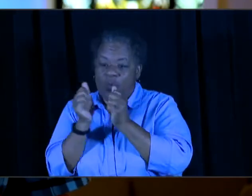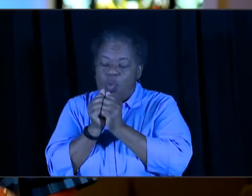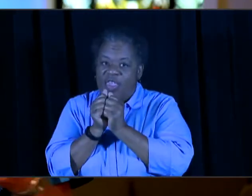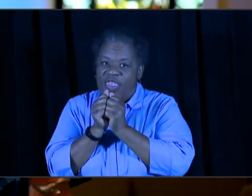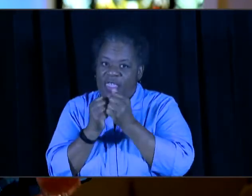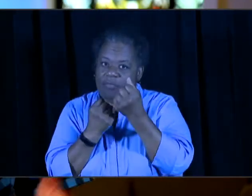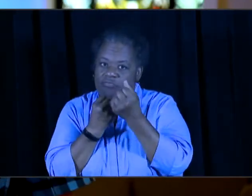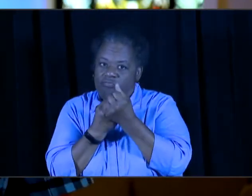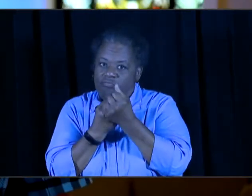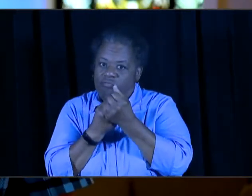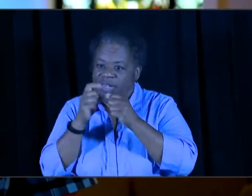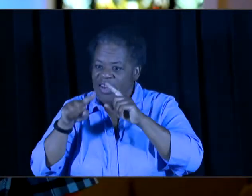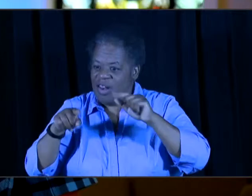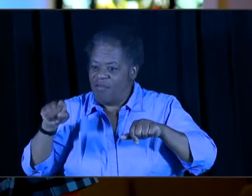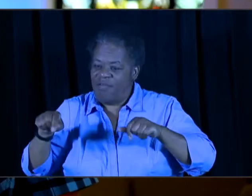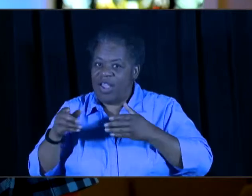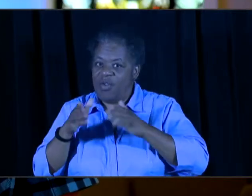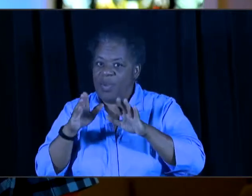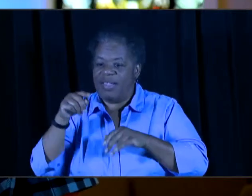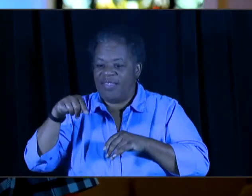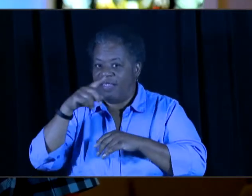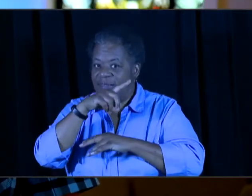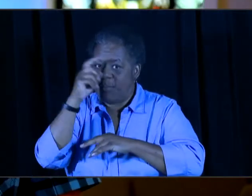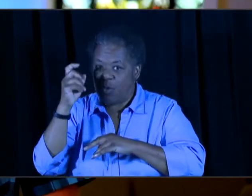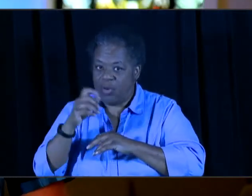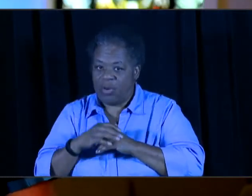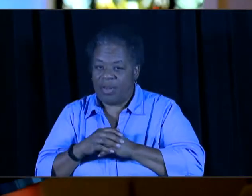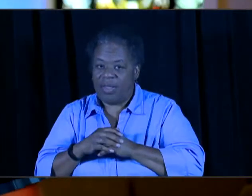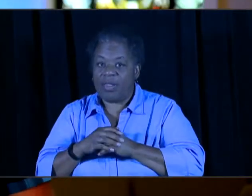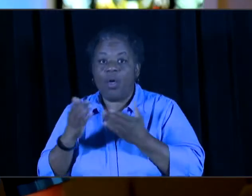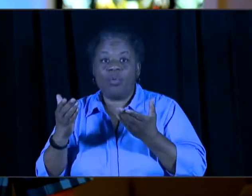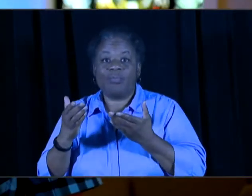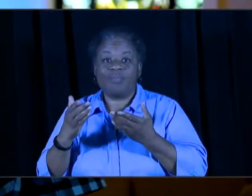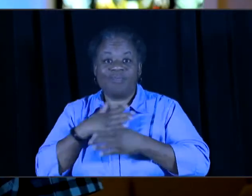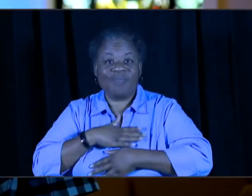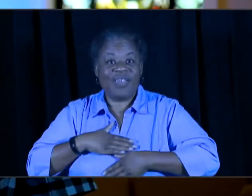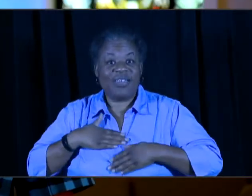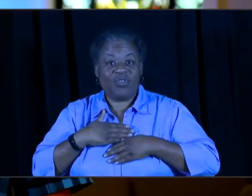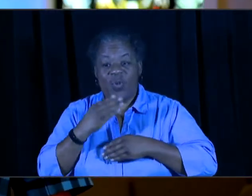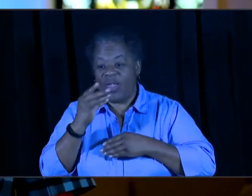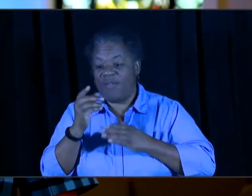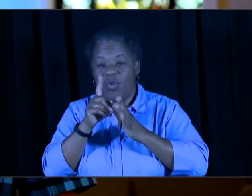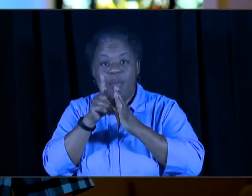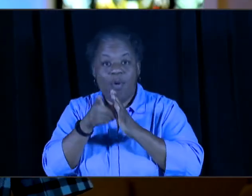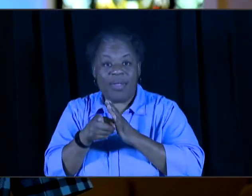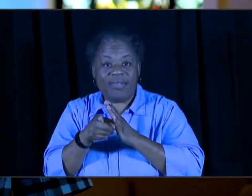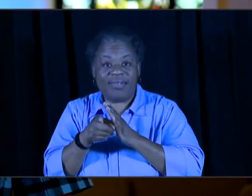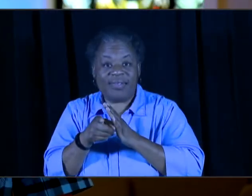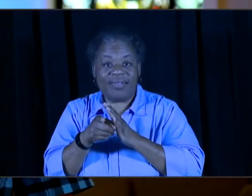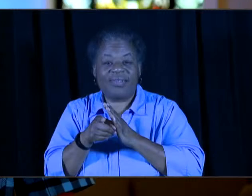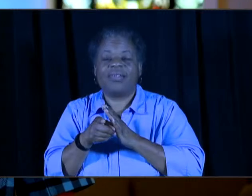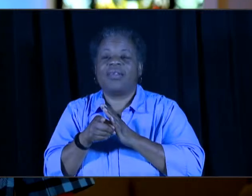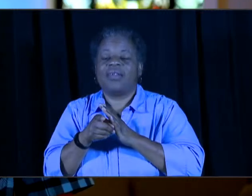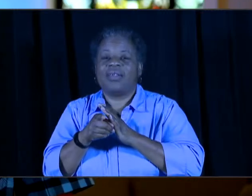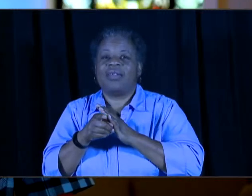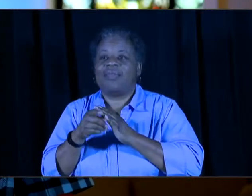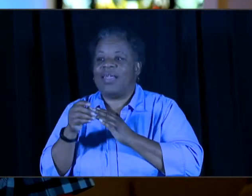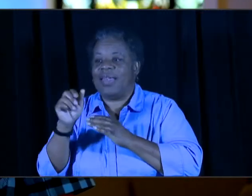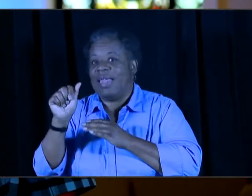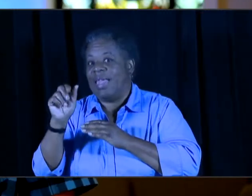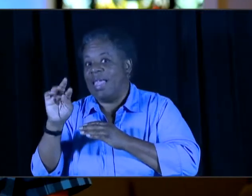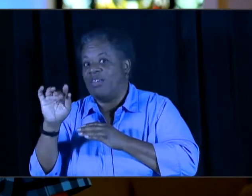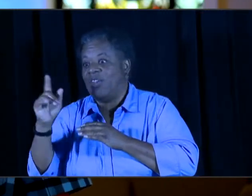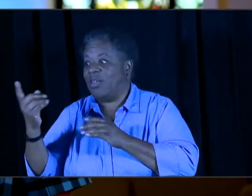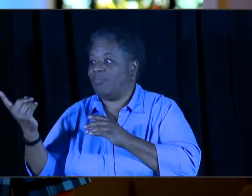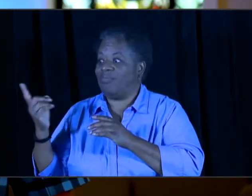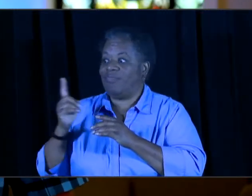them in a variety of ways this summer. So enjoy these next few moments, and then Angela will come and send us on our way.